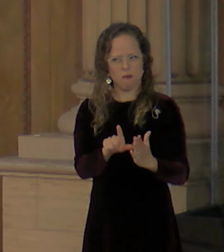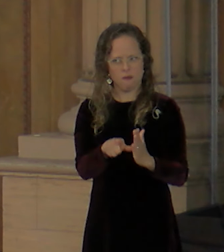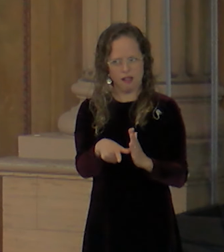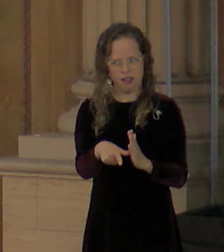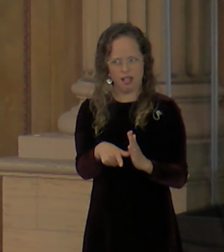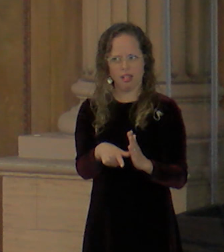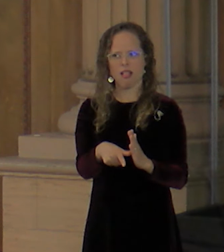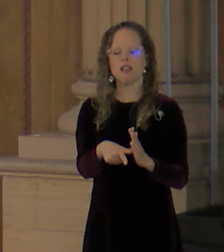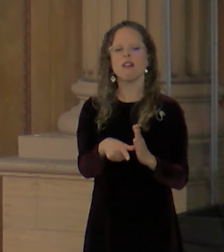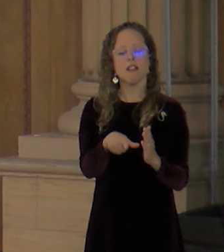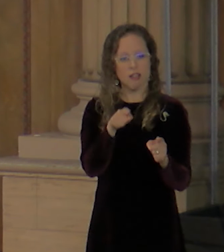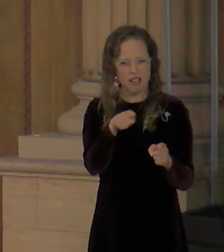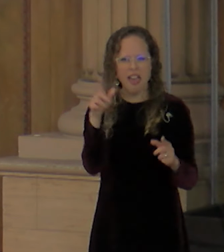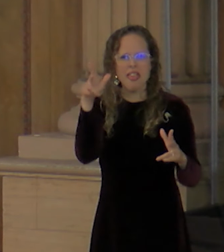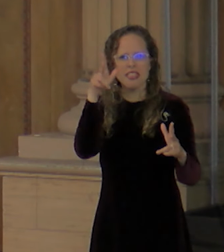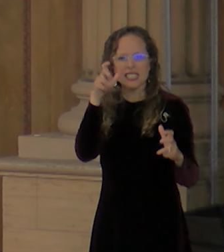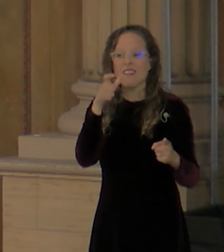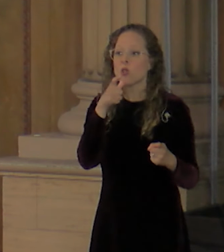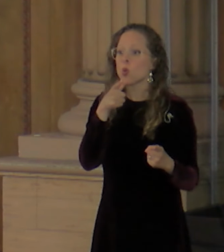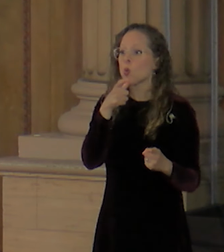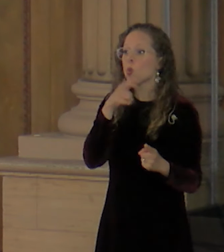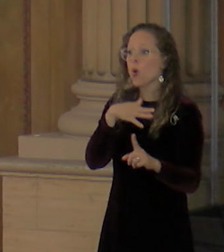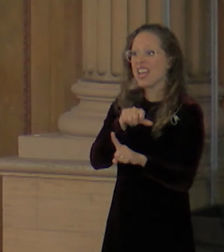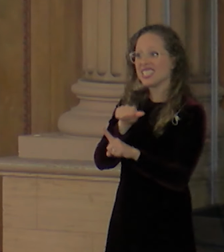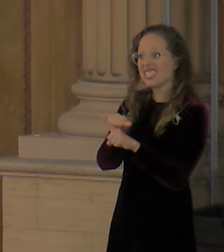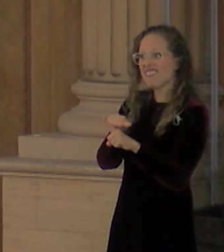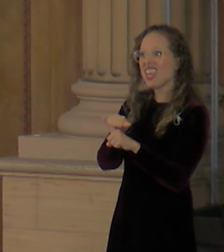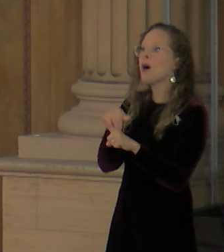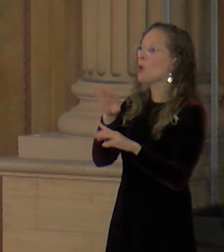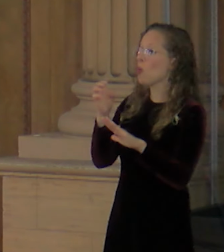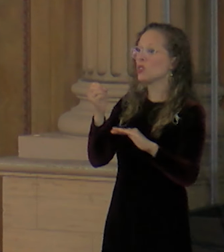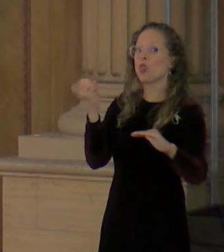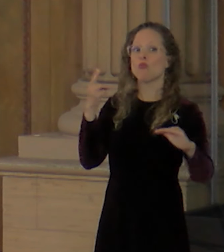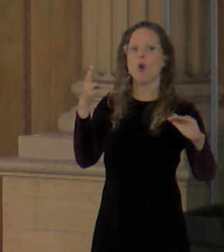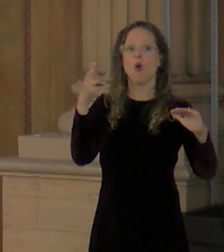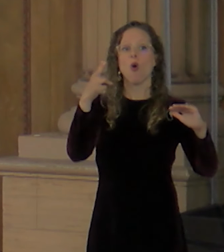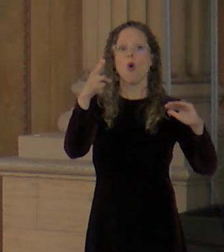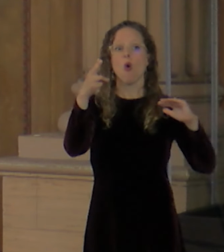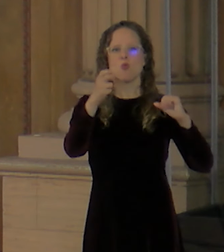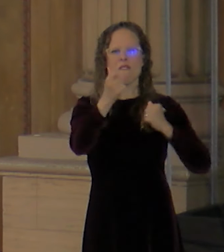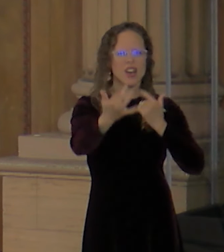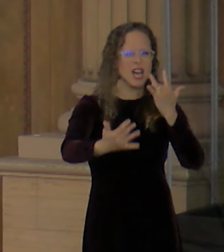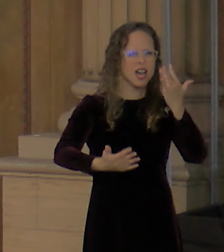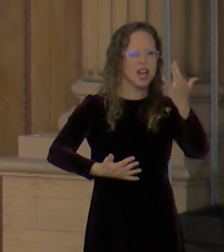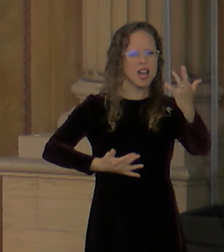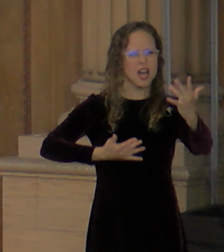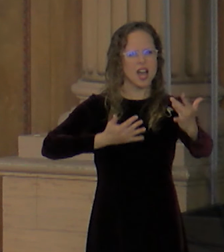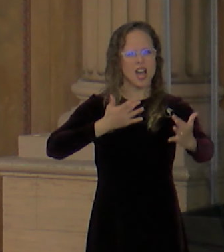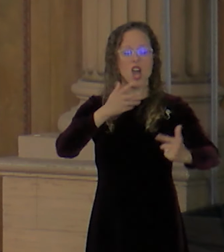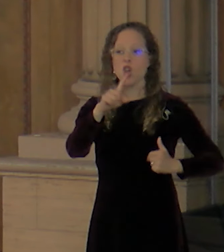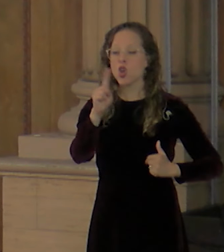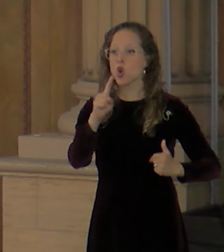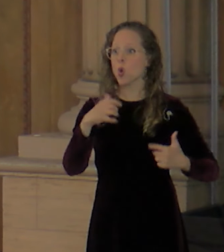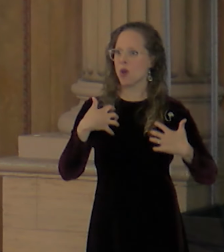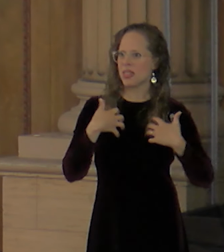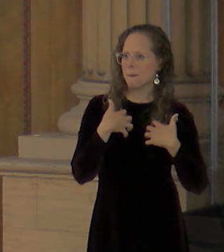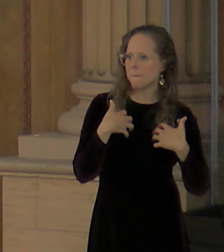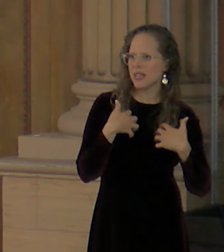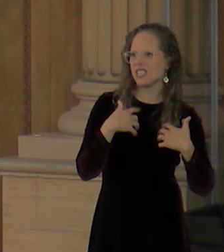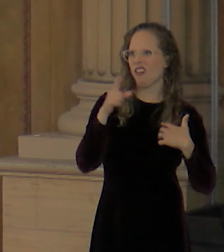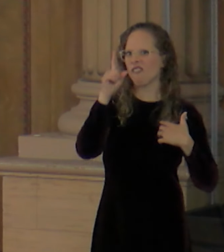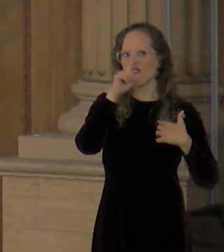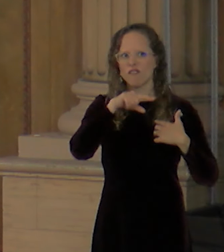it says, and the devil who had deceived them was thrown into the lake of fire and sulfur, where the beast and the false prophet were, and they